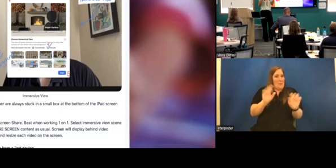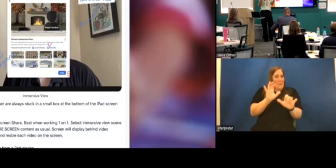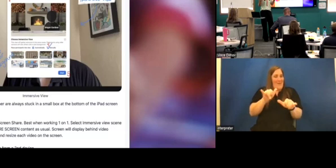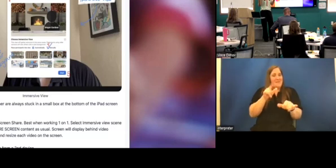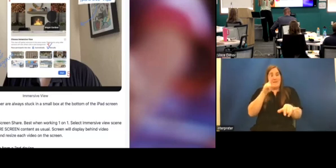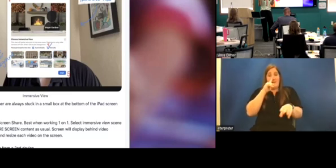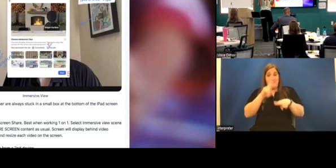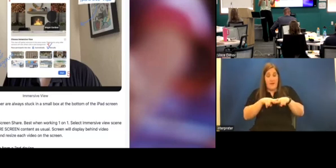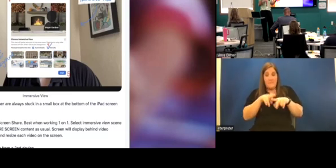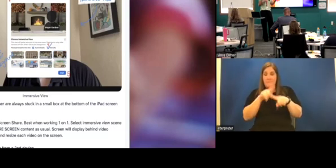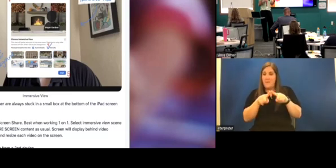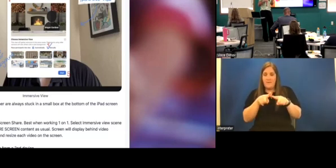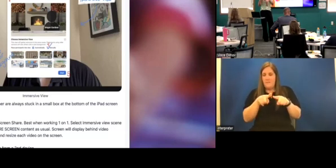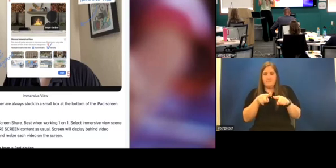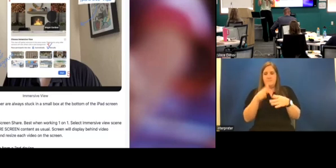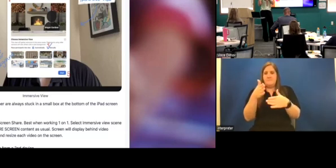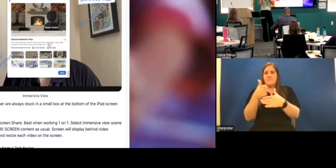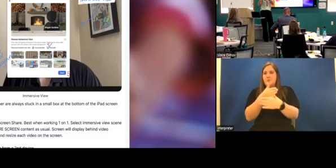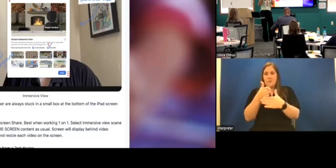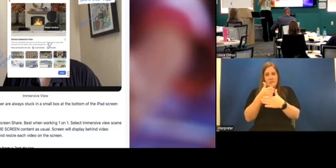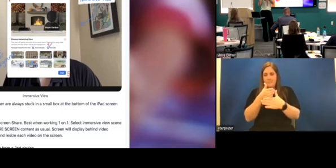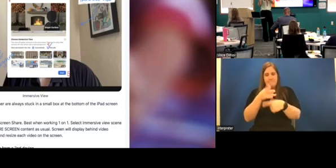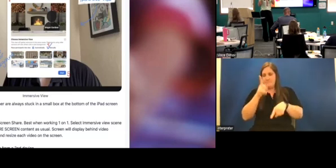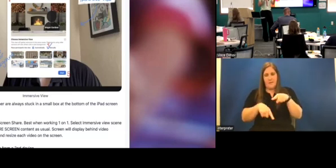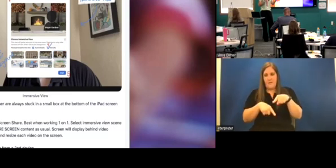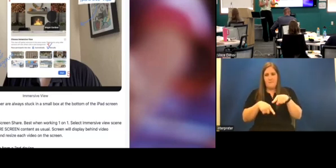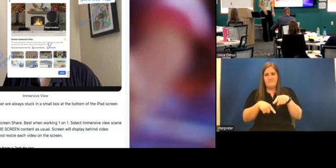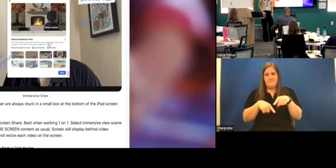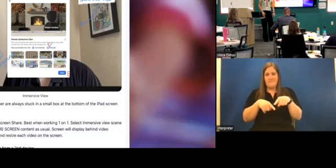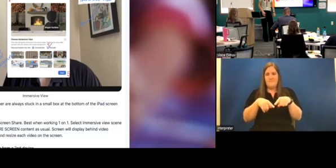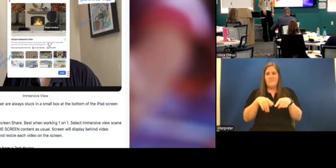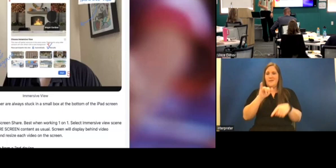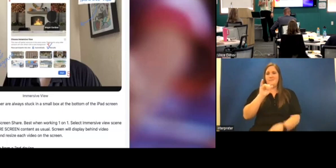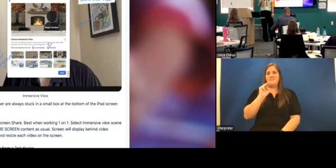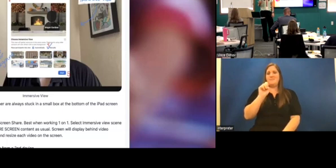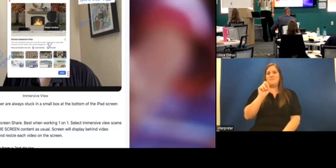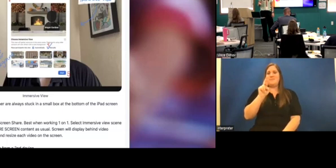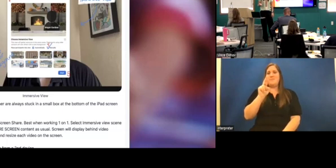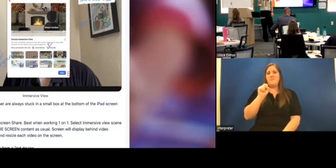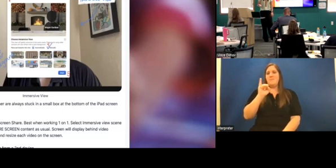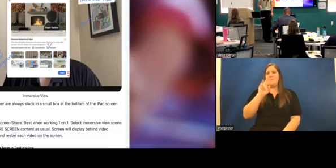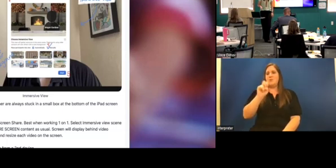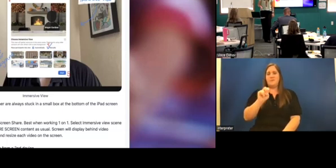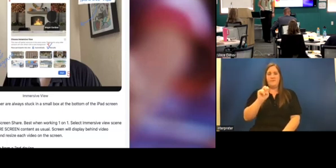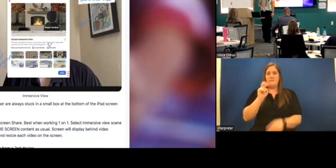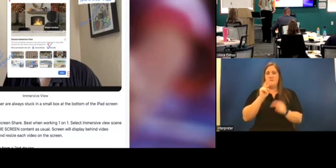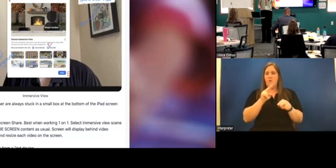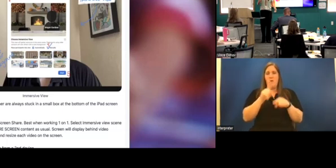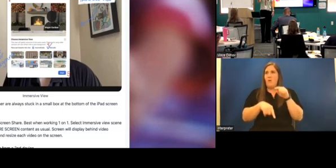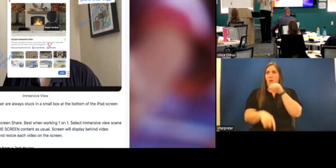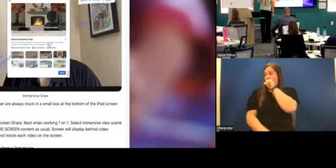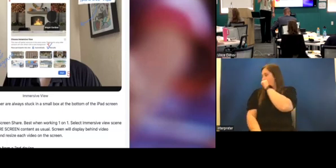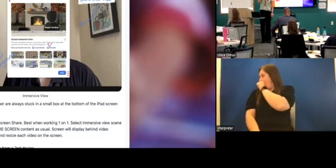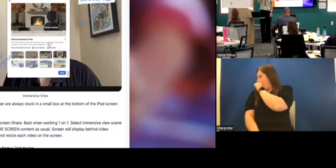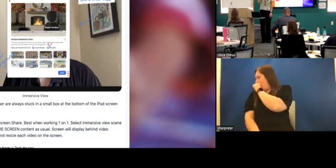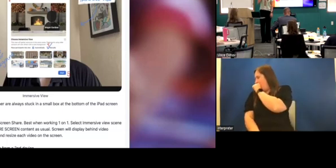but you cannot screen share in that one. It kicks you out of kicks you out of immersive view and just takes you to a normal screen share. I was gonna say,